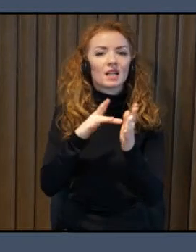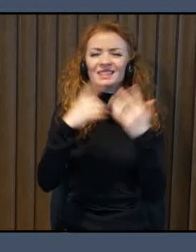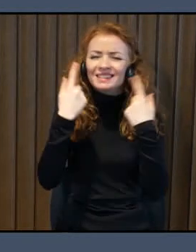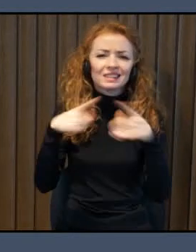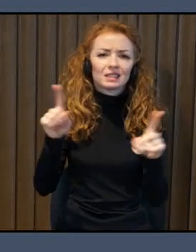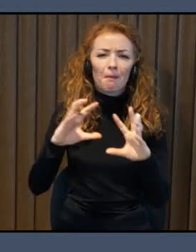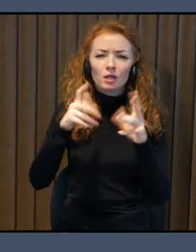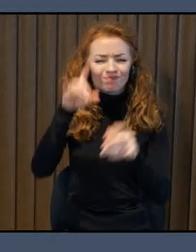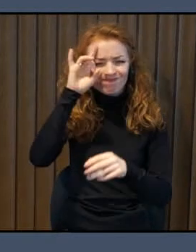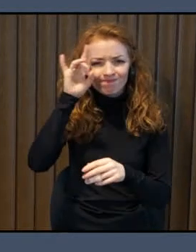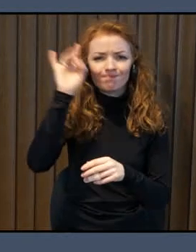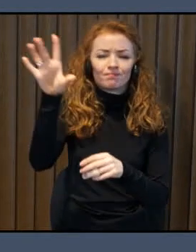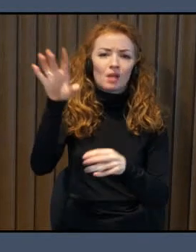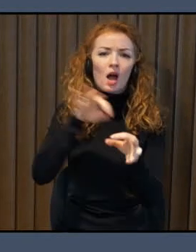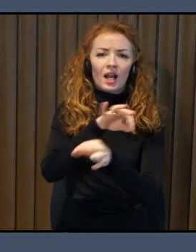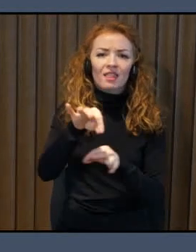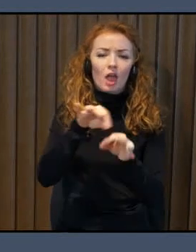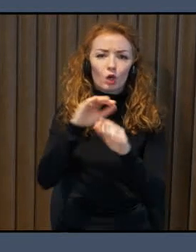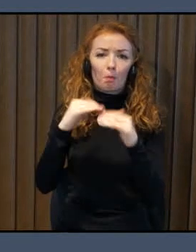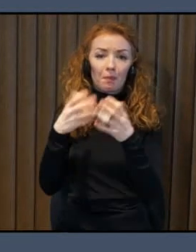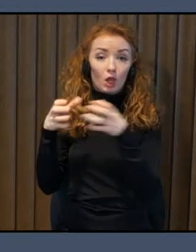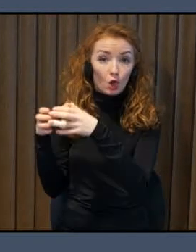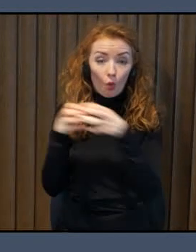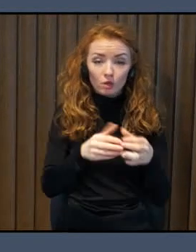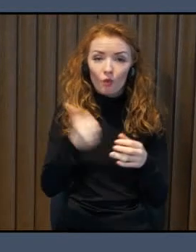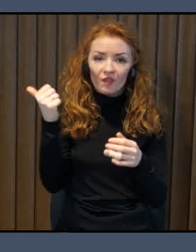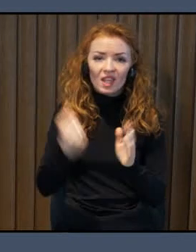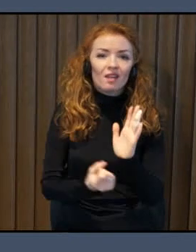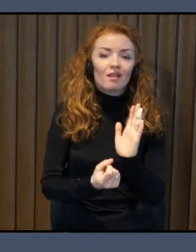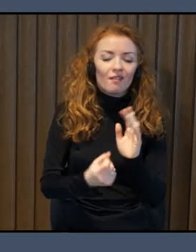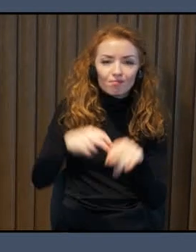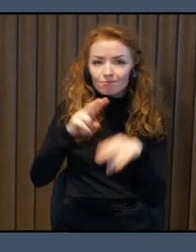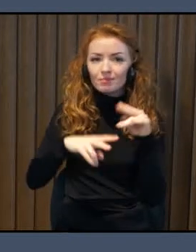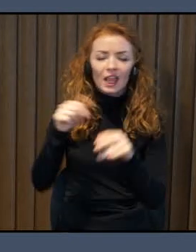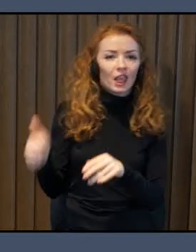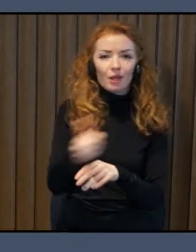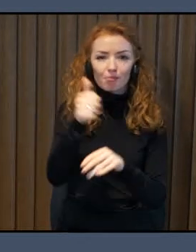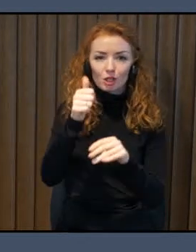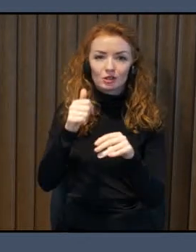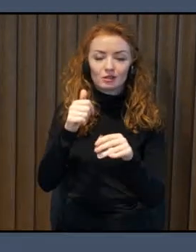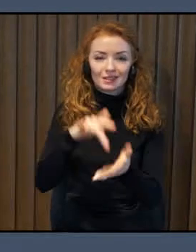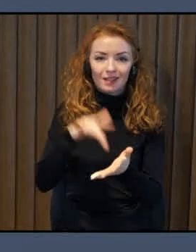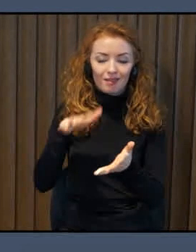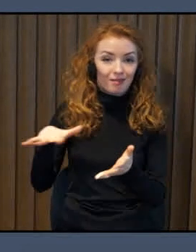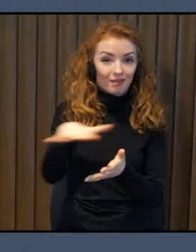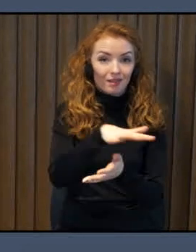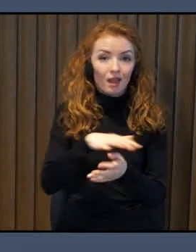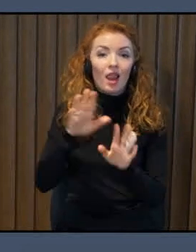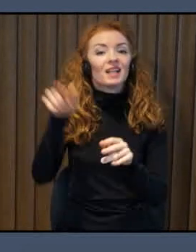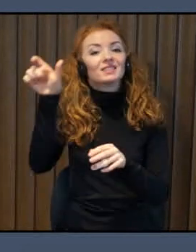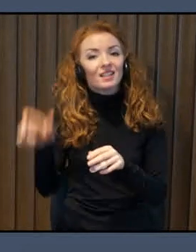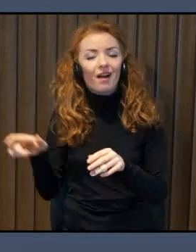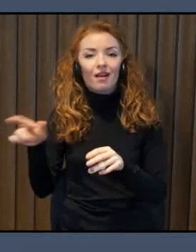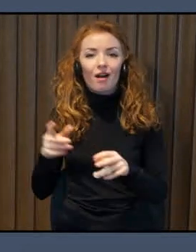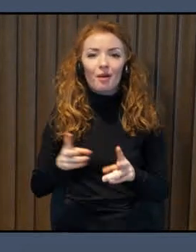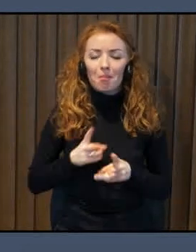centers, the world-renowned architect or architectural office was